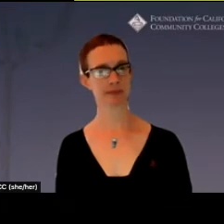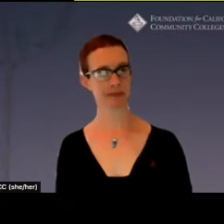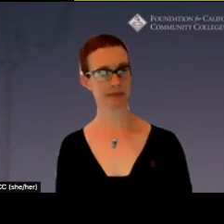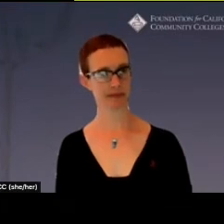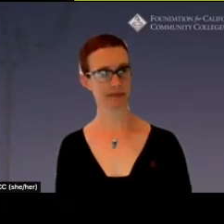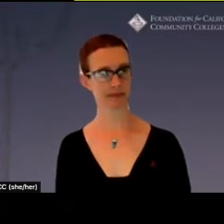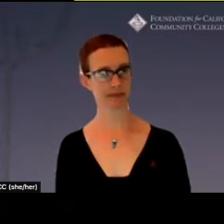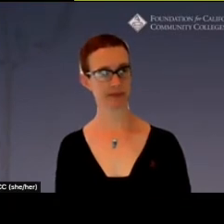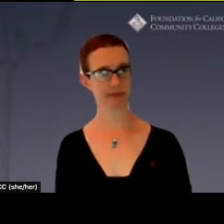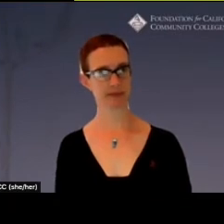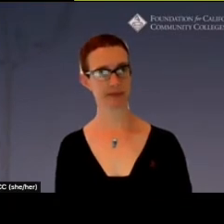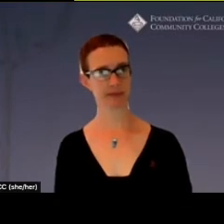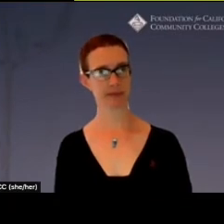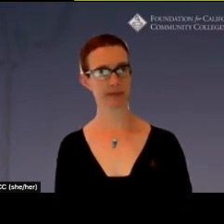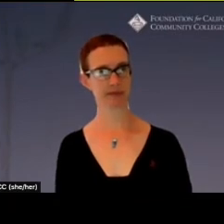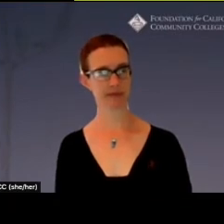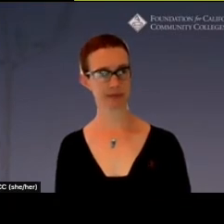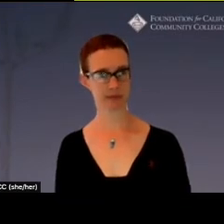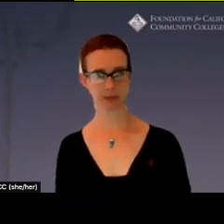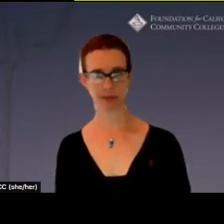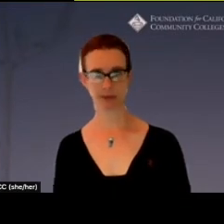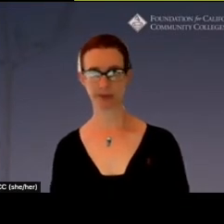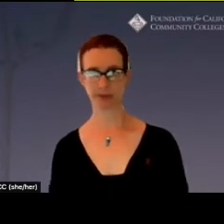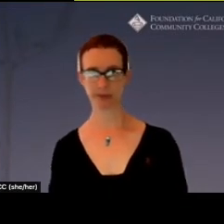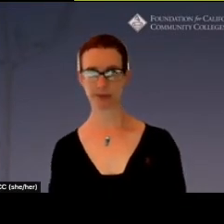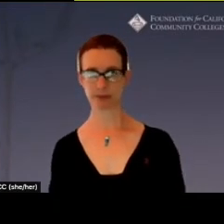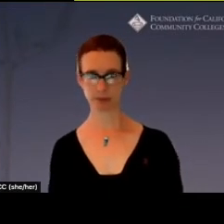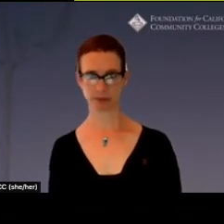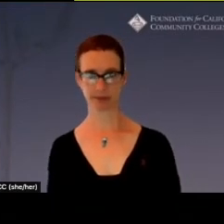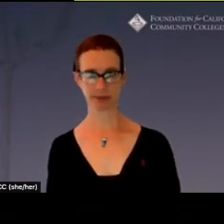Okay, just seeing if there are any more that we haven't answered.